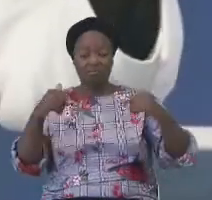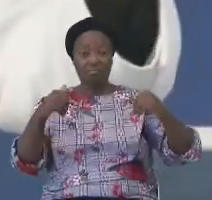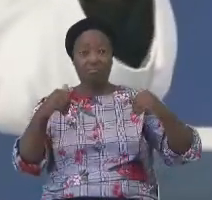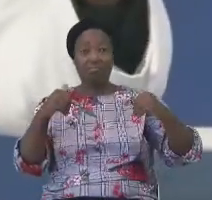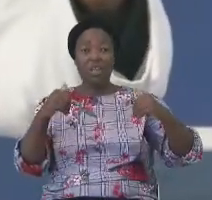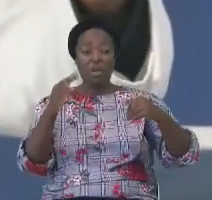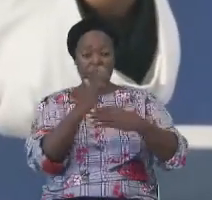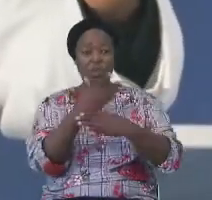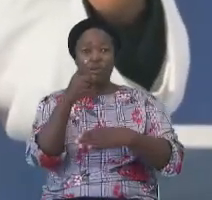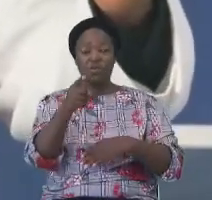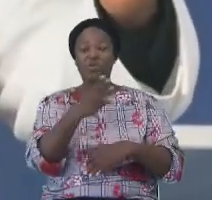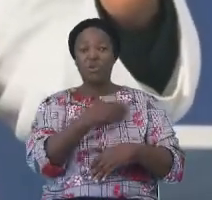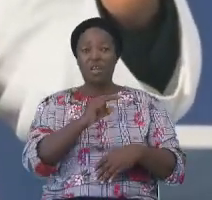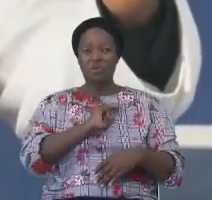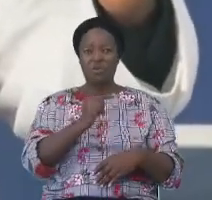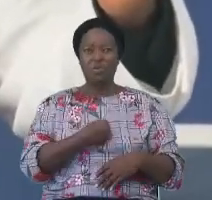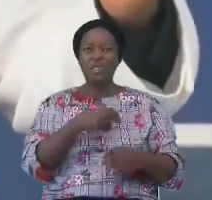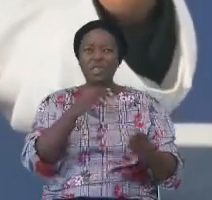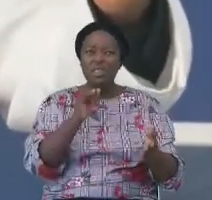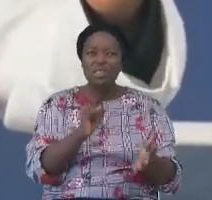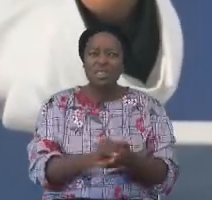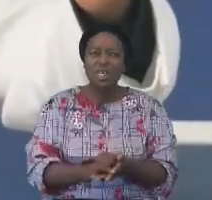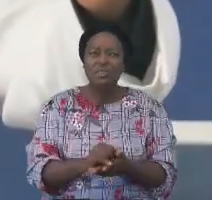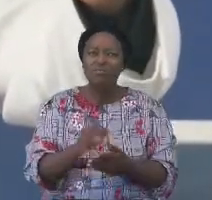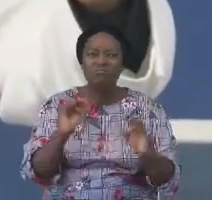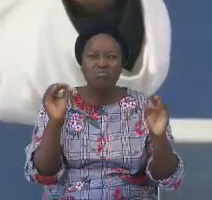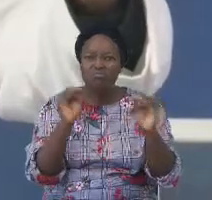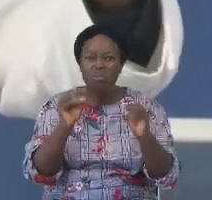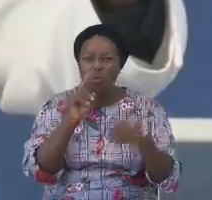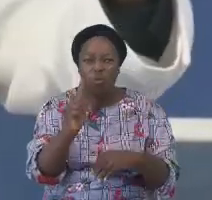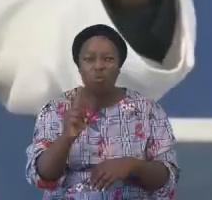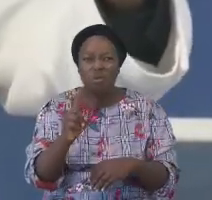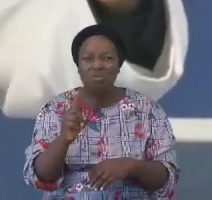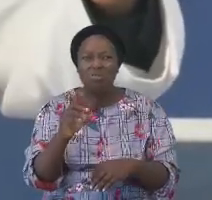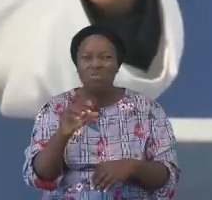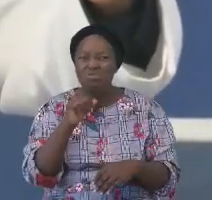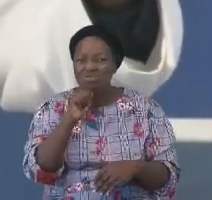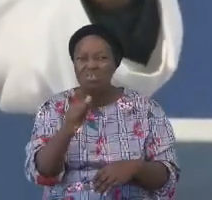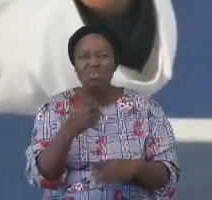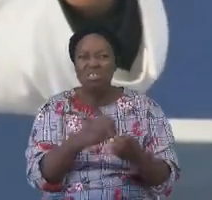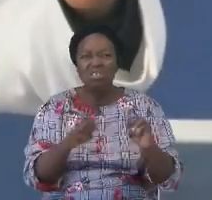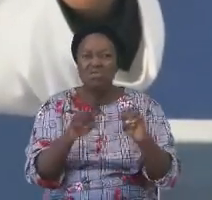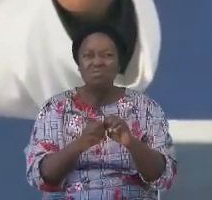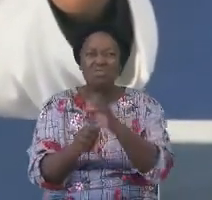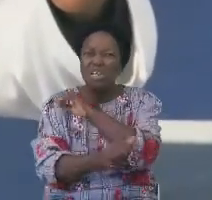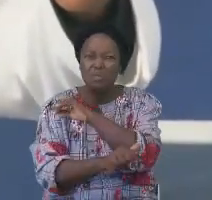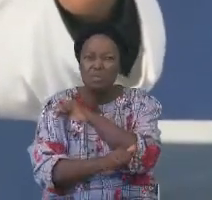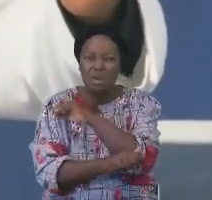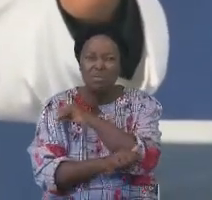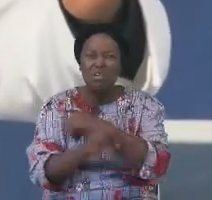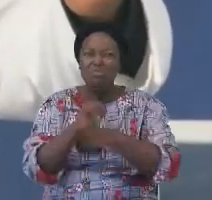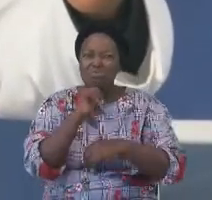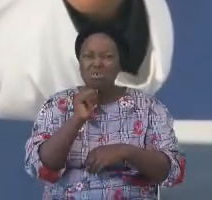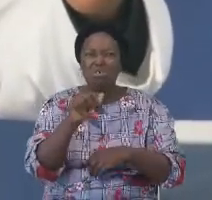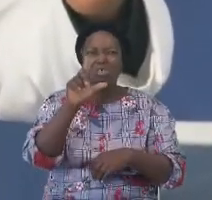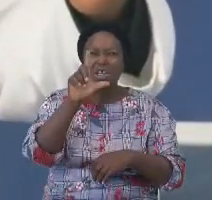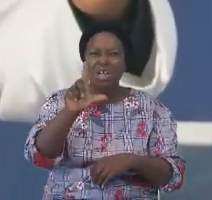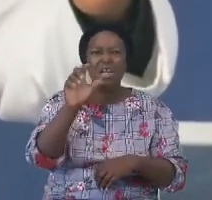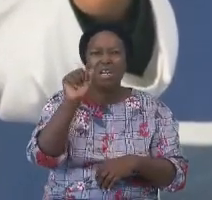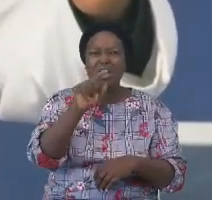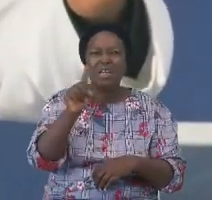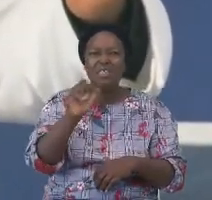and then there is a gulf between you and us that no one not even